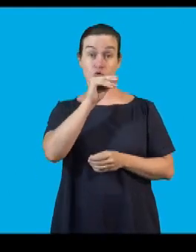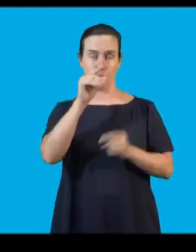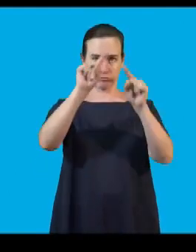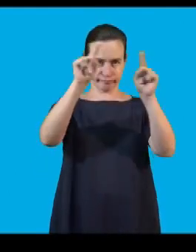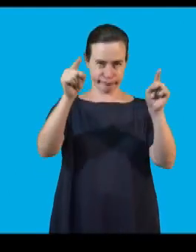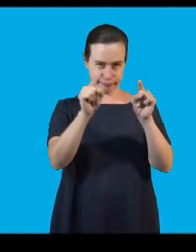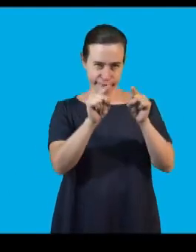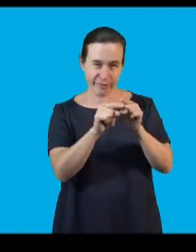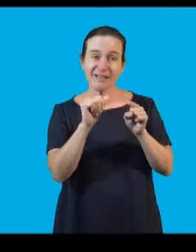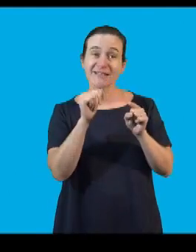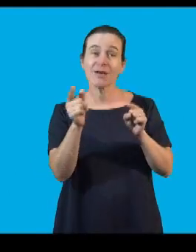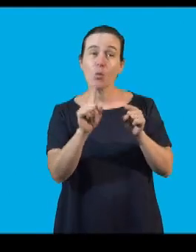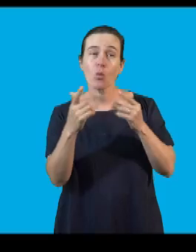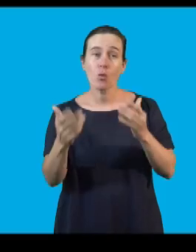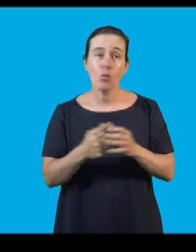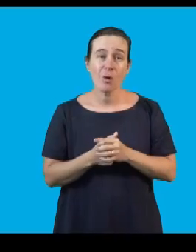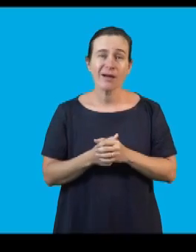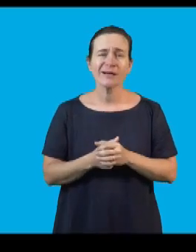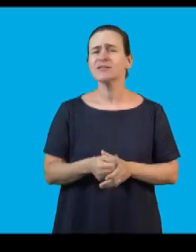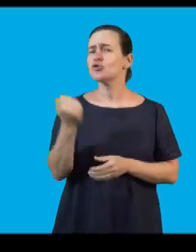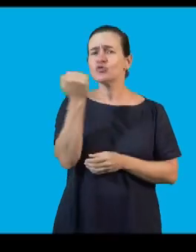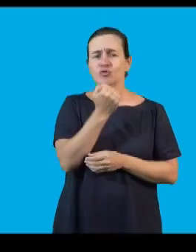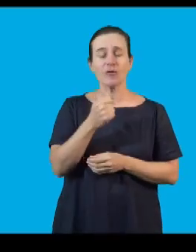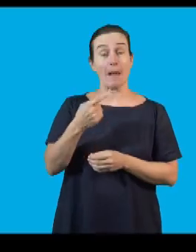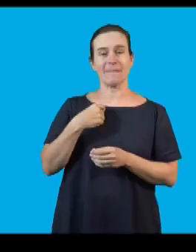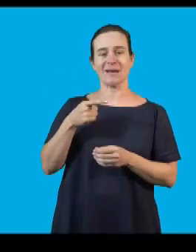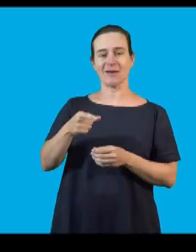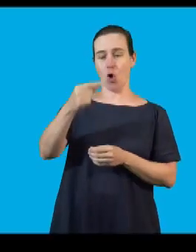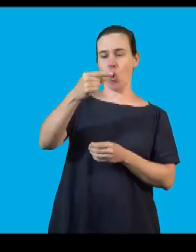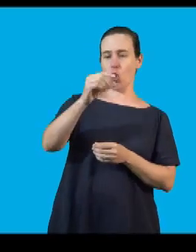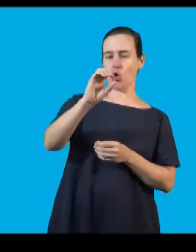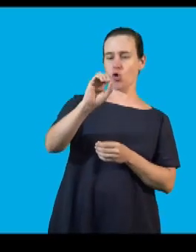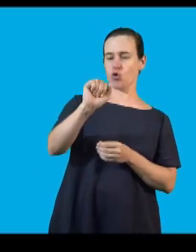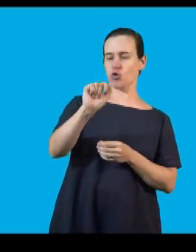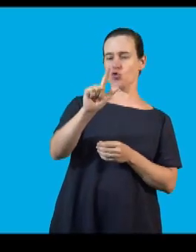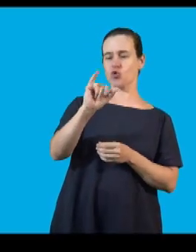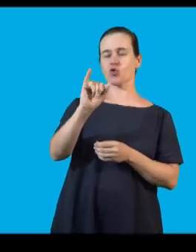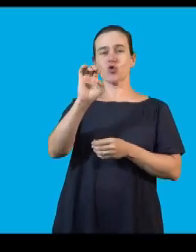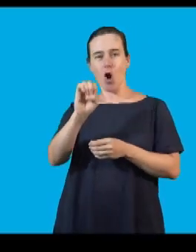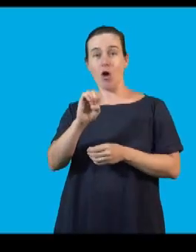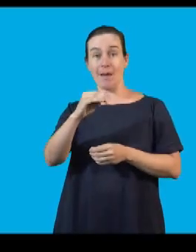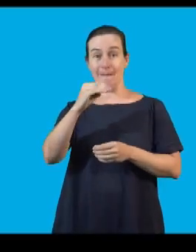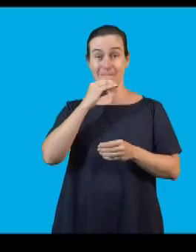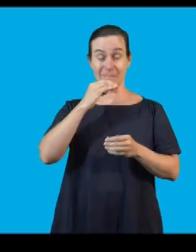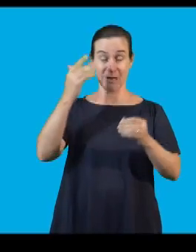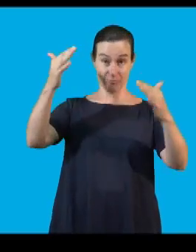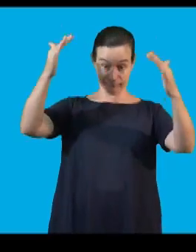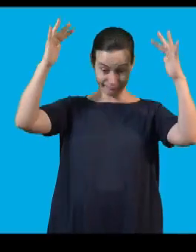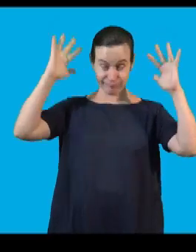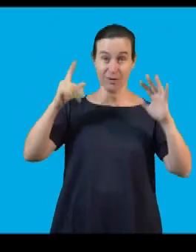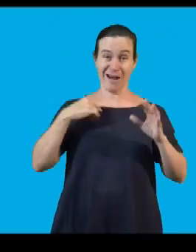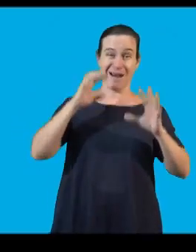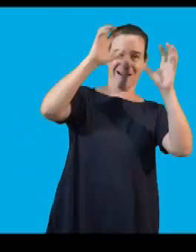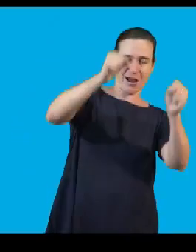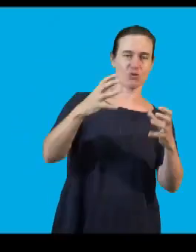the text there says a goalie or a goal post, all right? So any